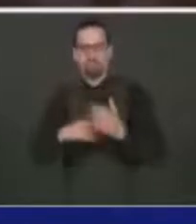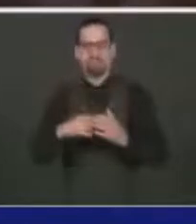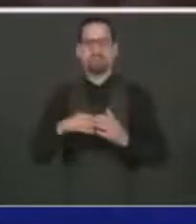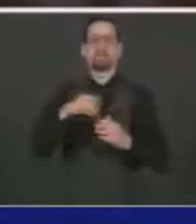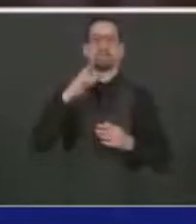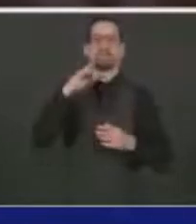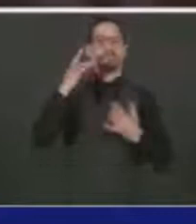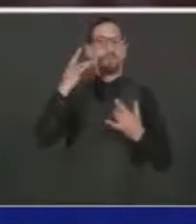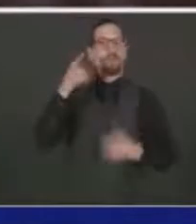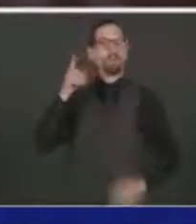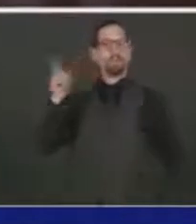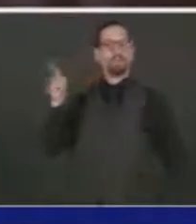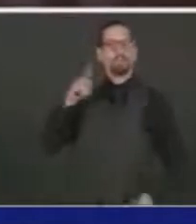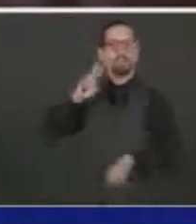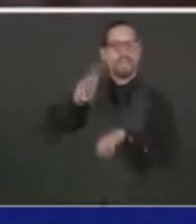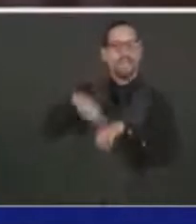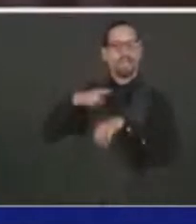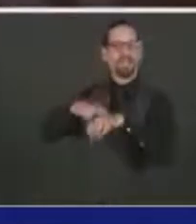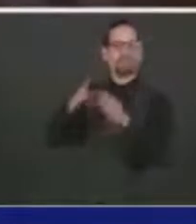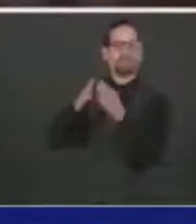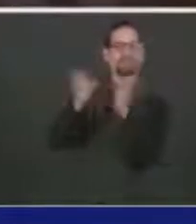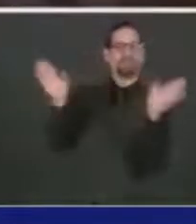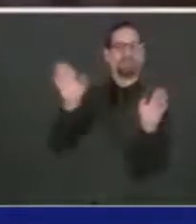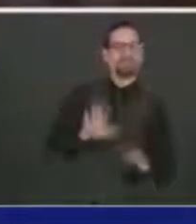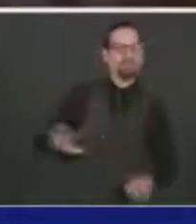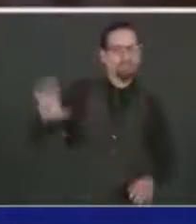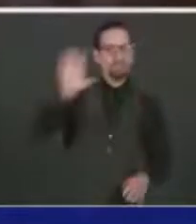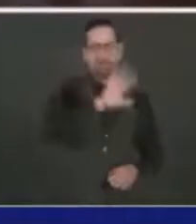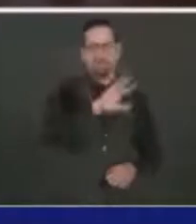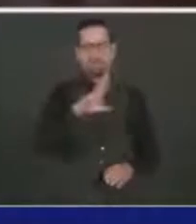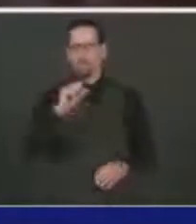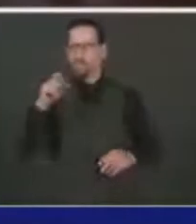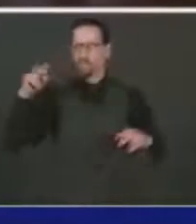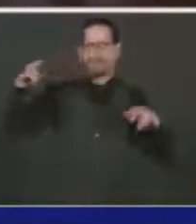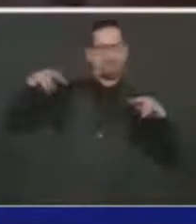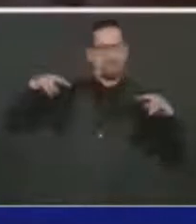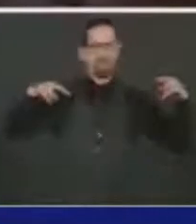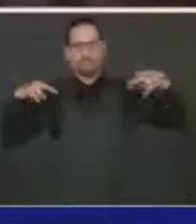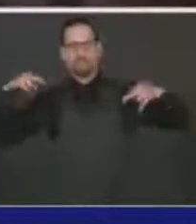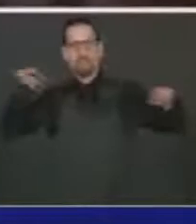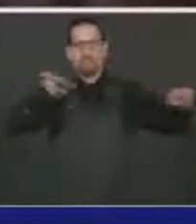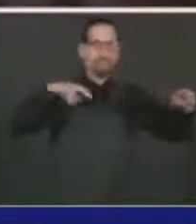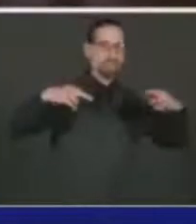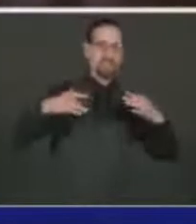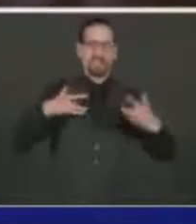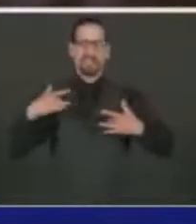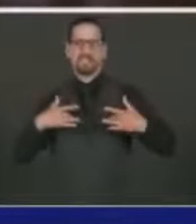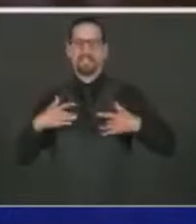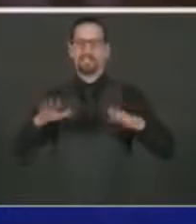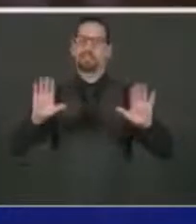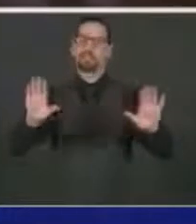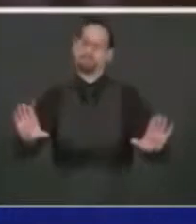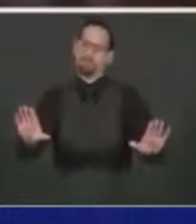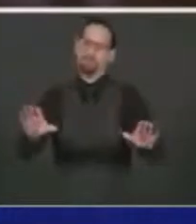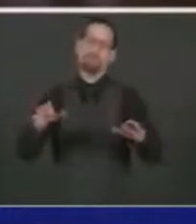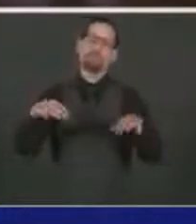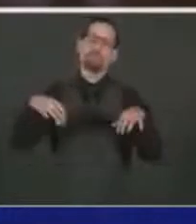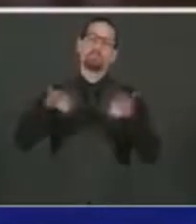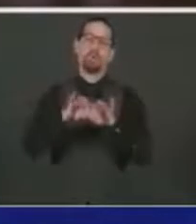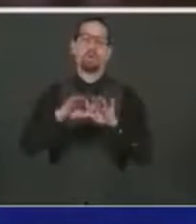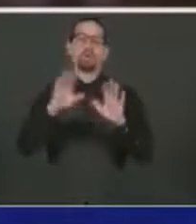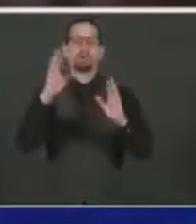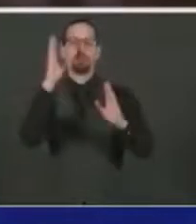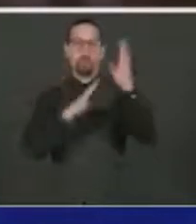quite scary. So my goal is kind of to allow you to leave the worrying